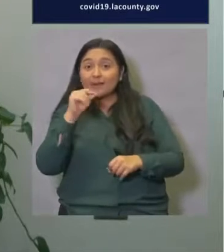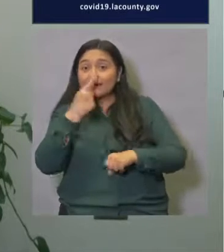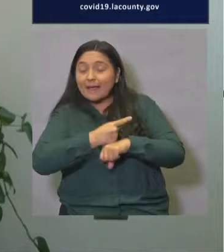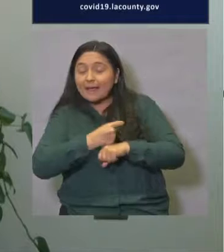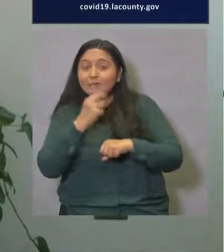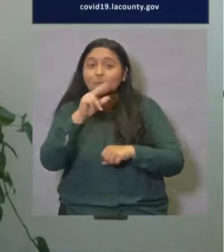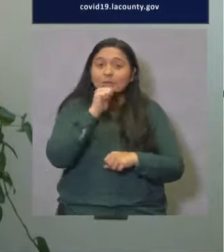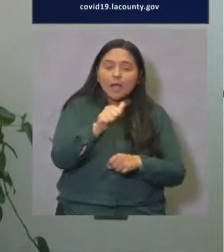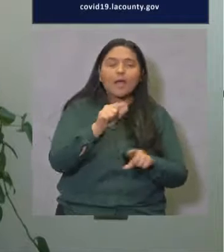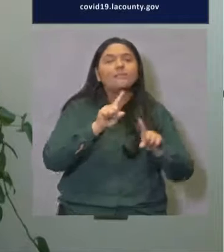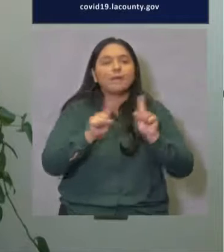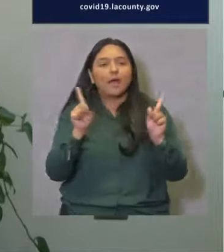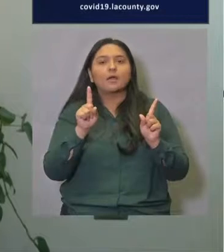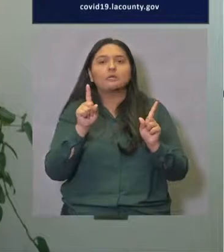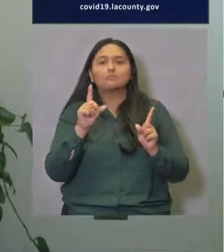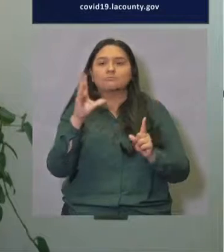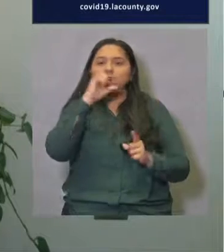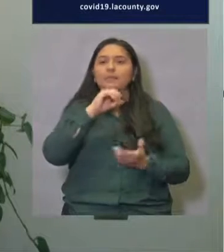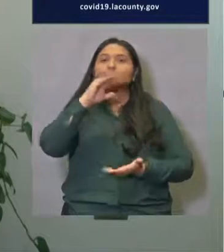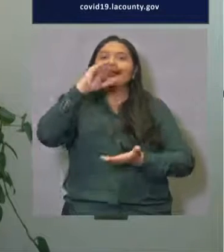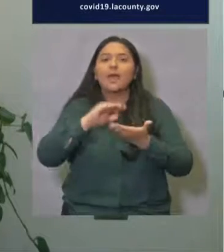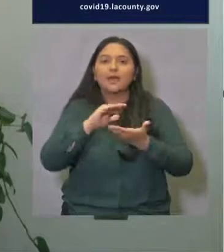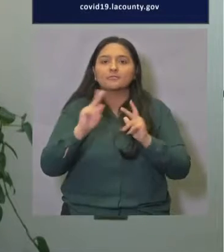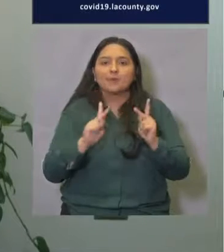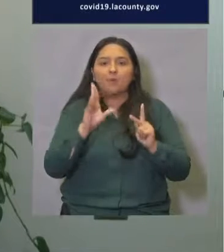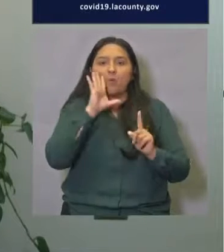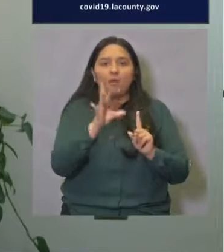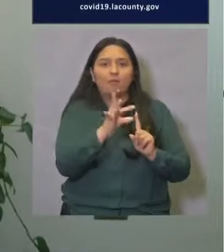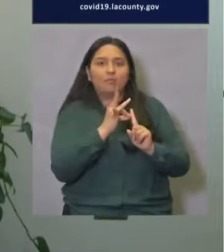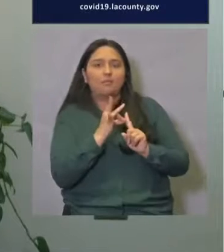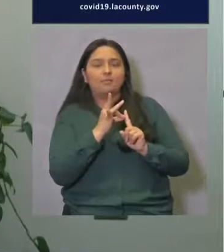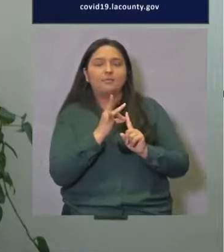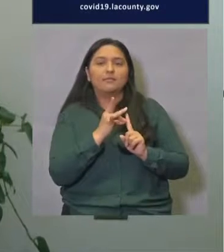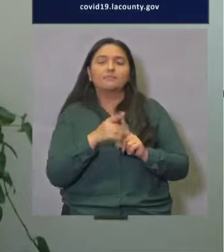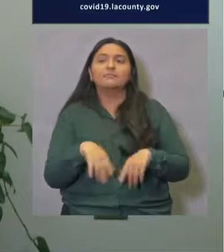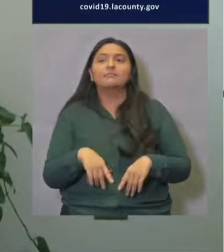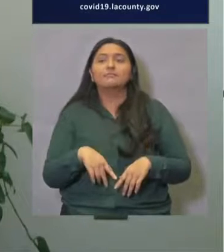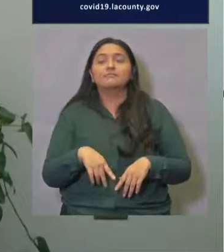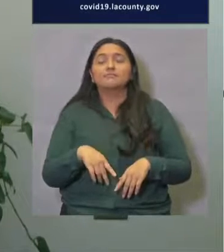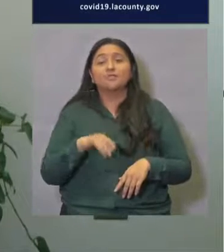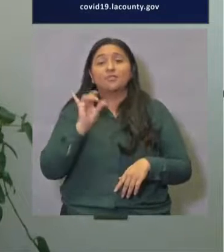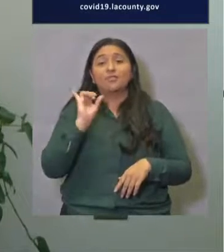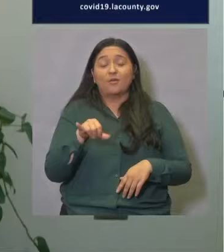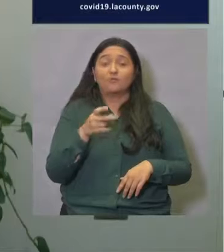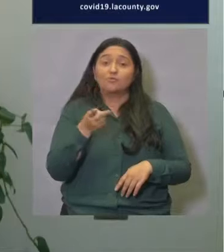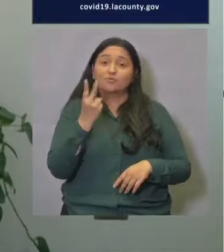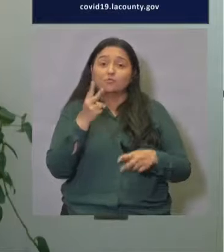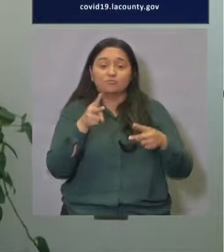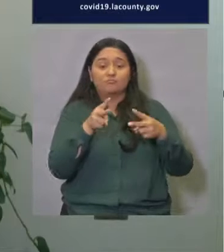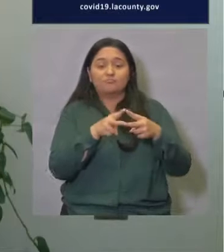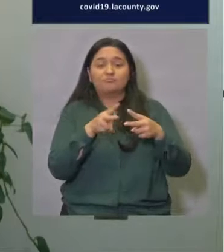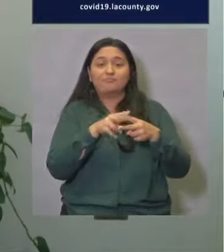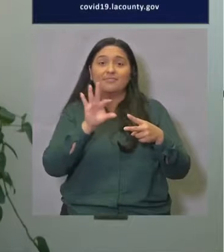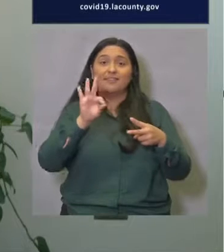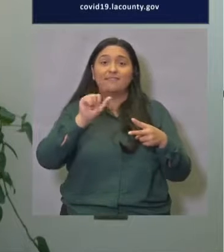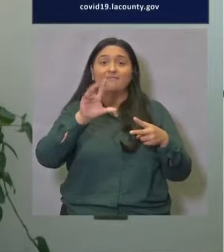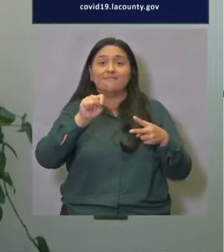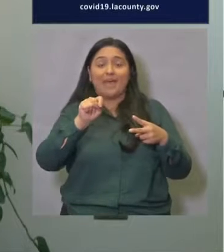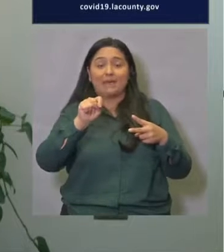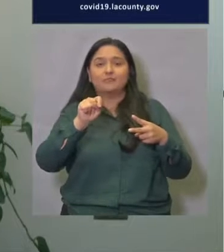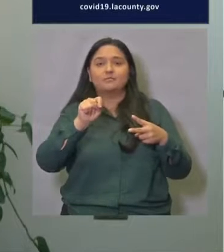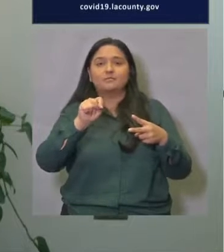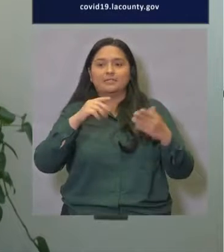transmission. So, you know, I would hope with both of those facts being present here in LA County, we never get